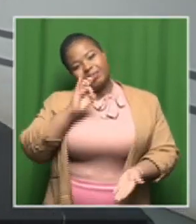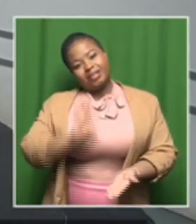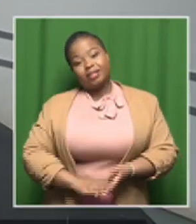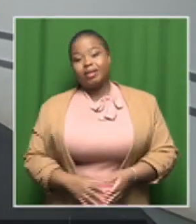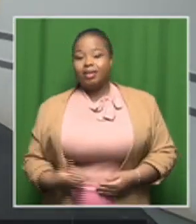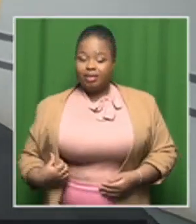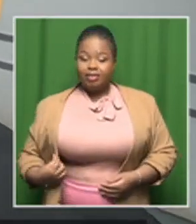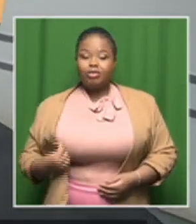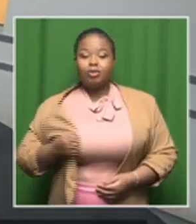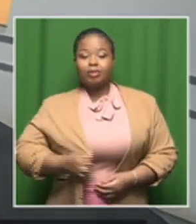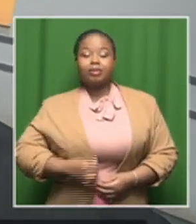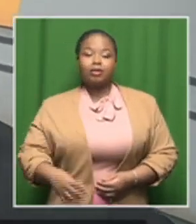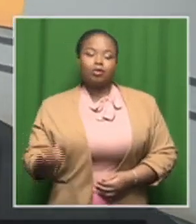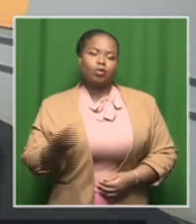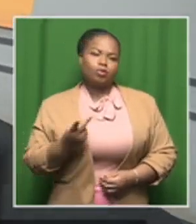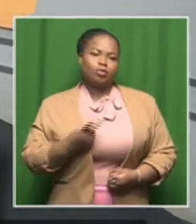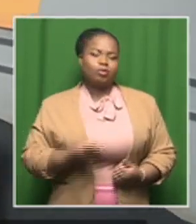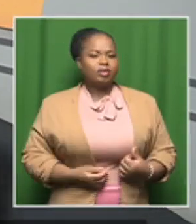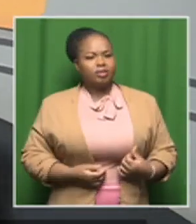And